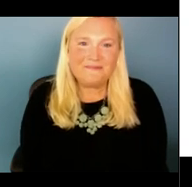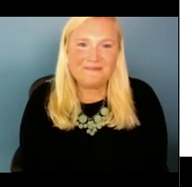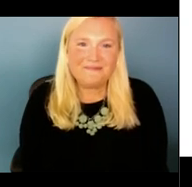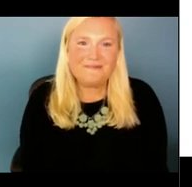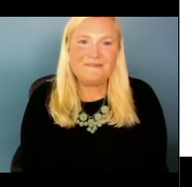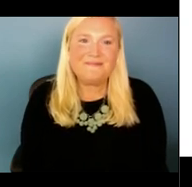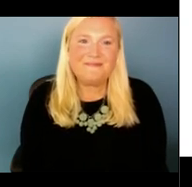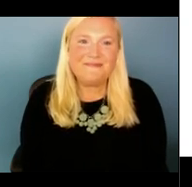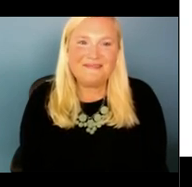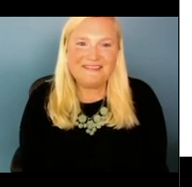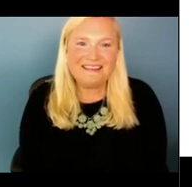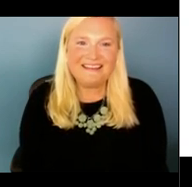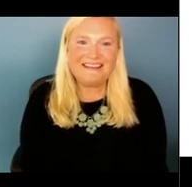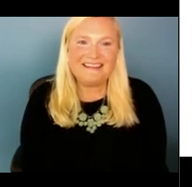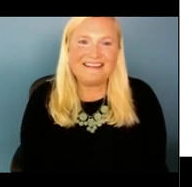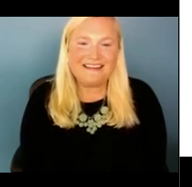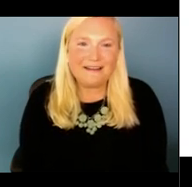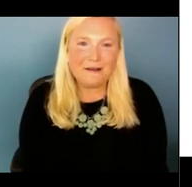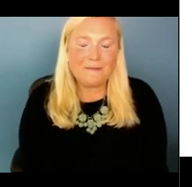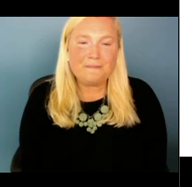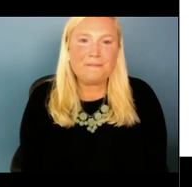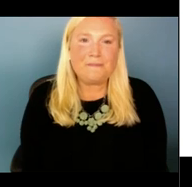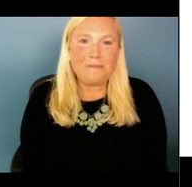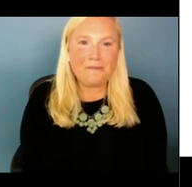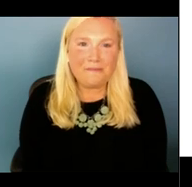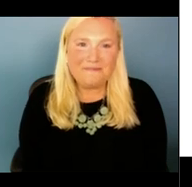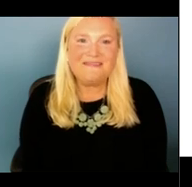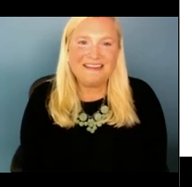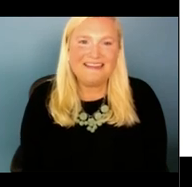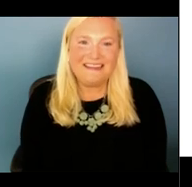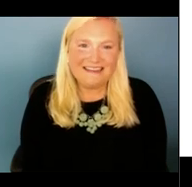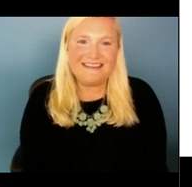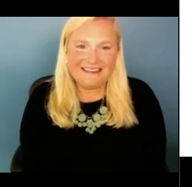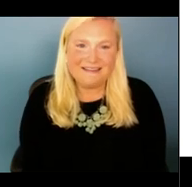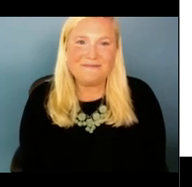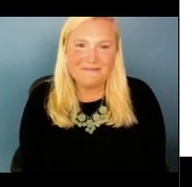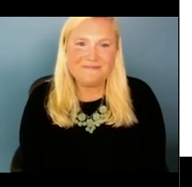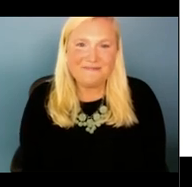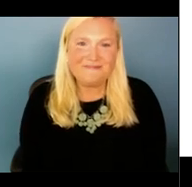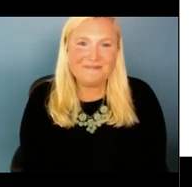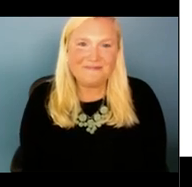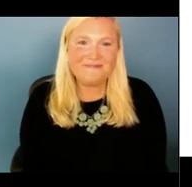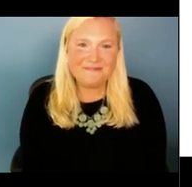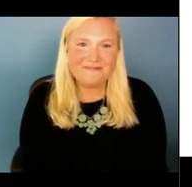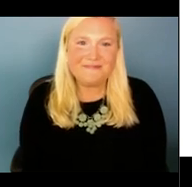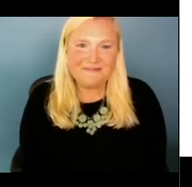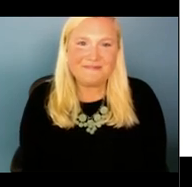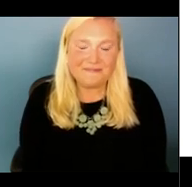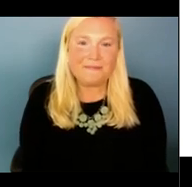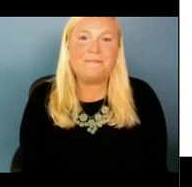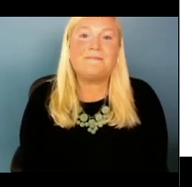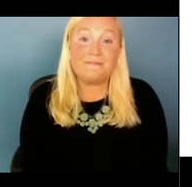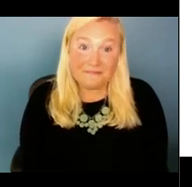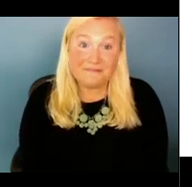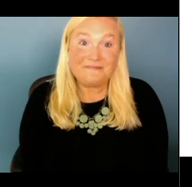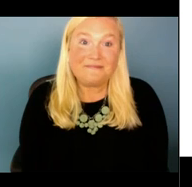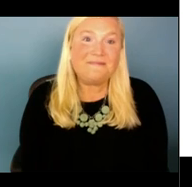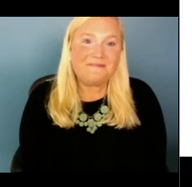so any day I get a chance to chat with folks about stuttering is a good day. Today and tomorrow with International Stuttering Awareness Day, good